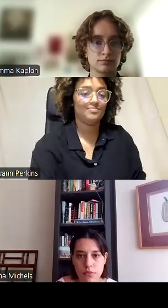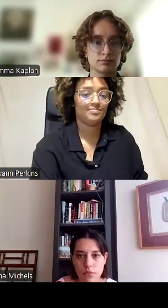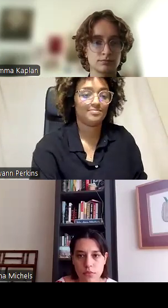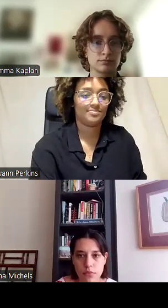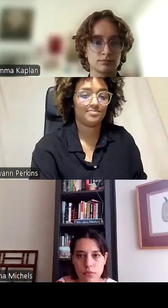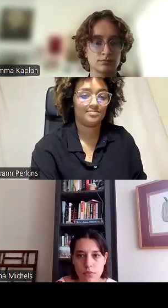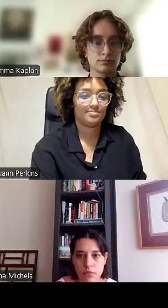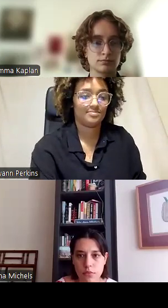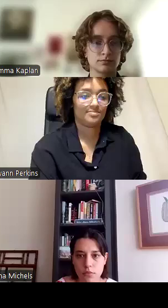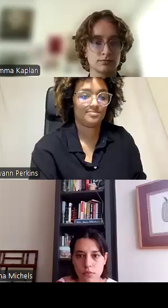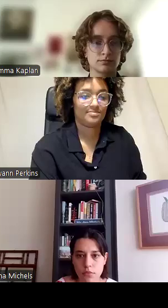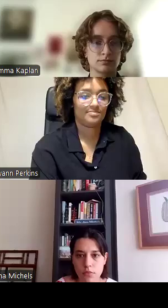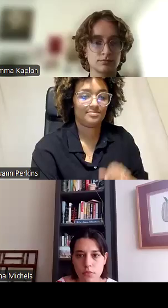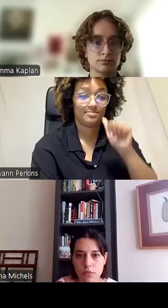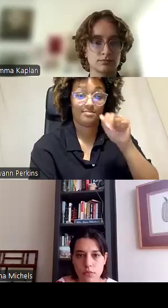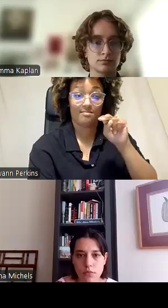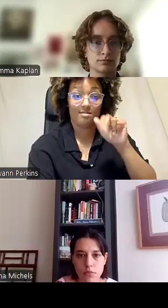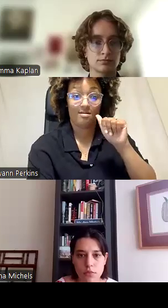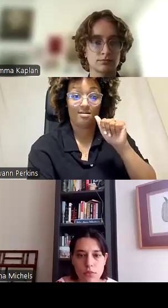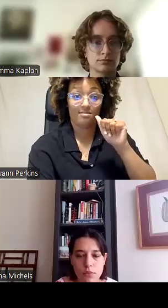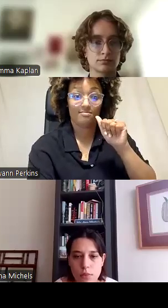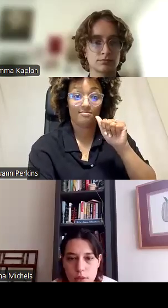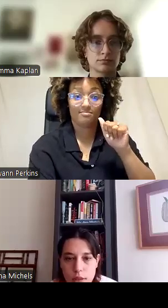want to go first?